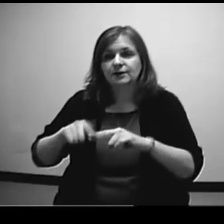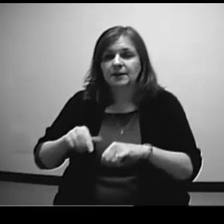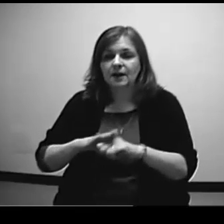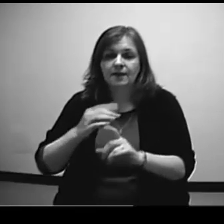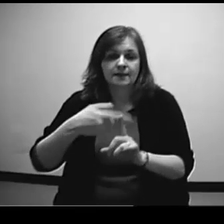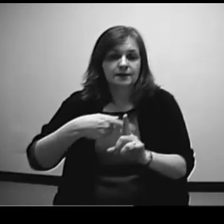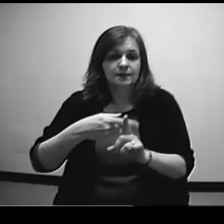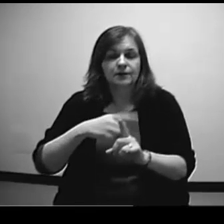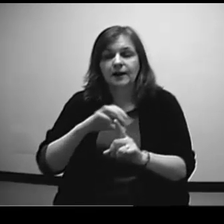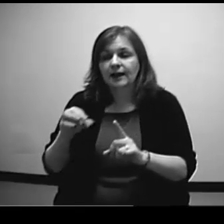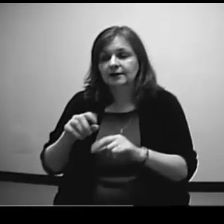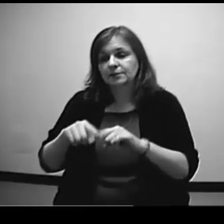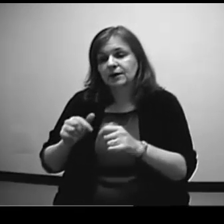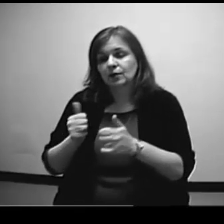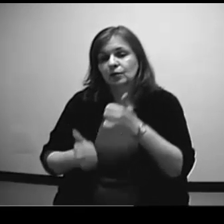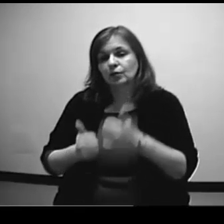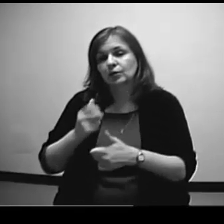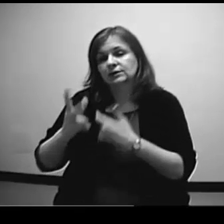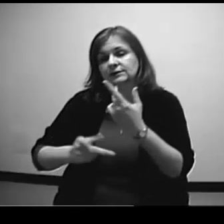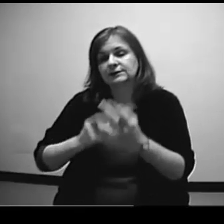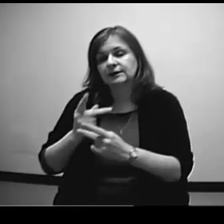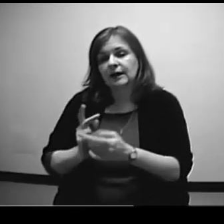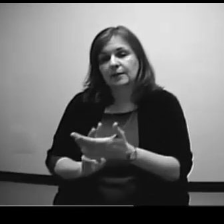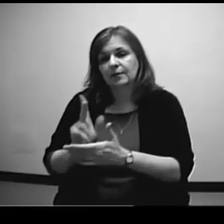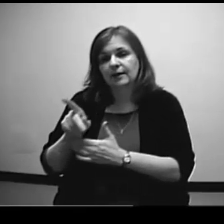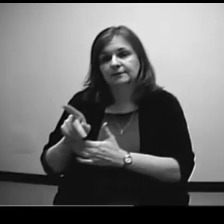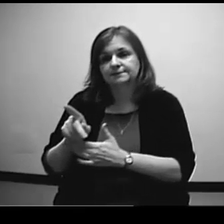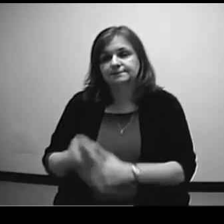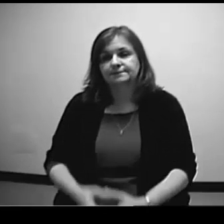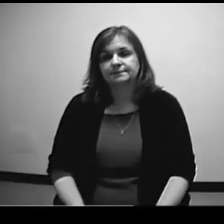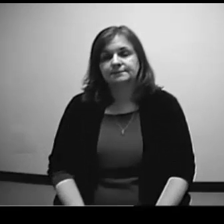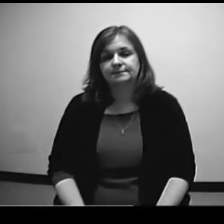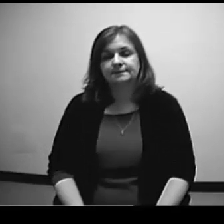change in different climates and for different plant types.